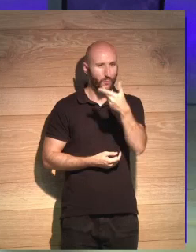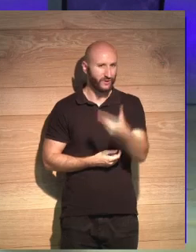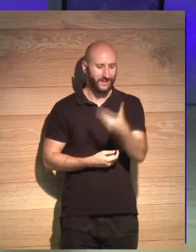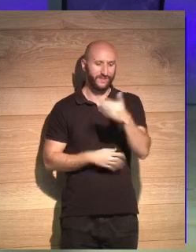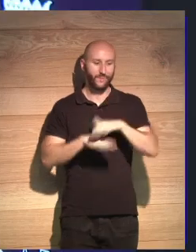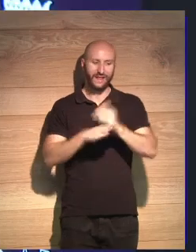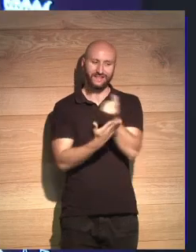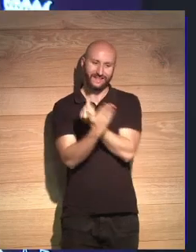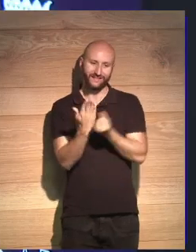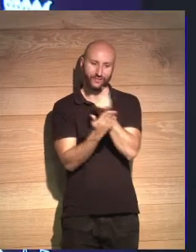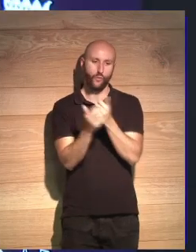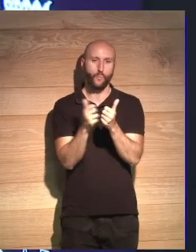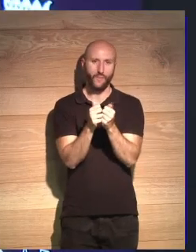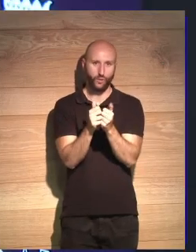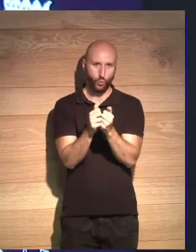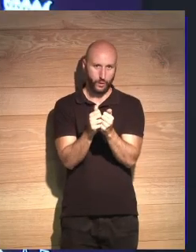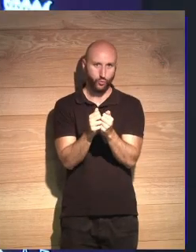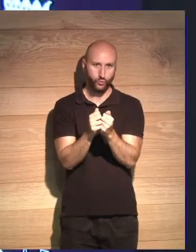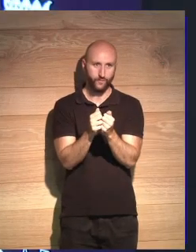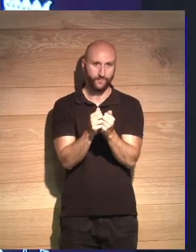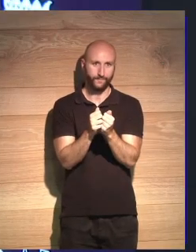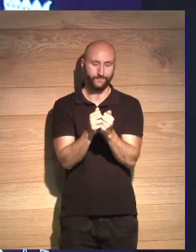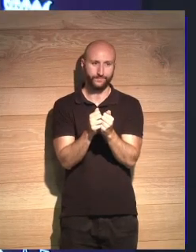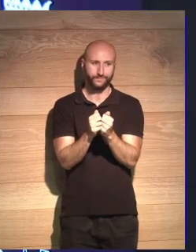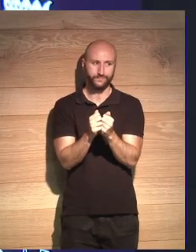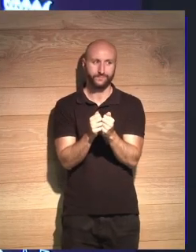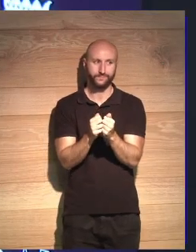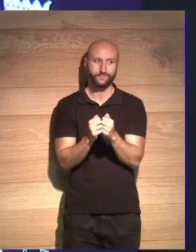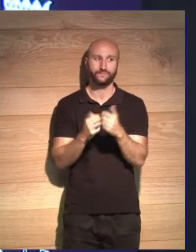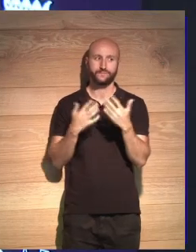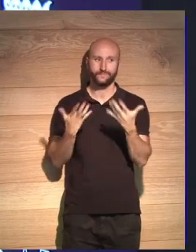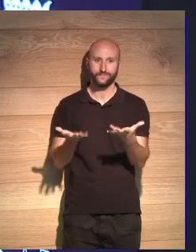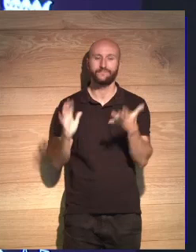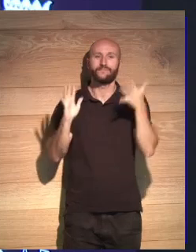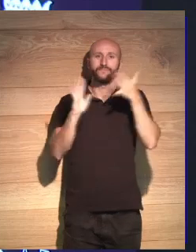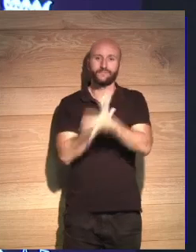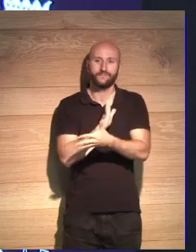This is one of the main axes of the design of video games.